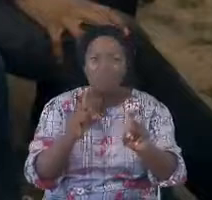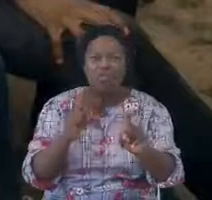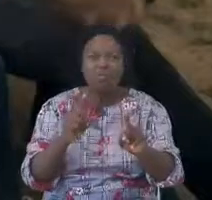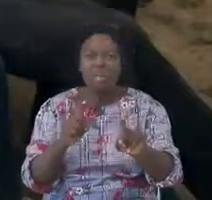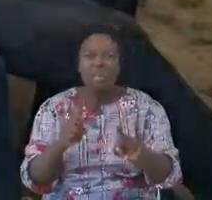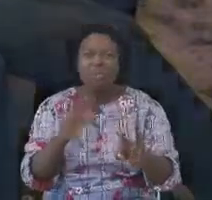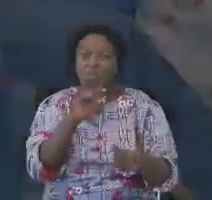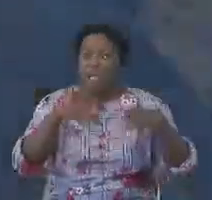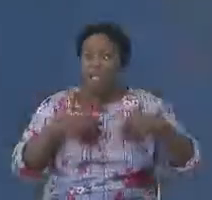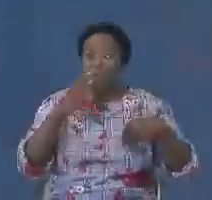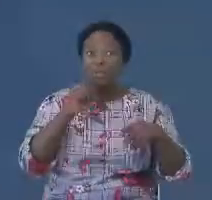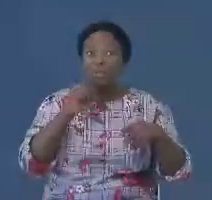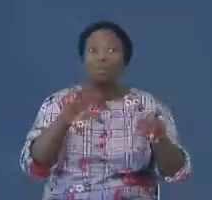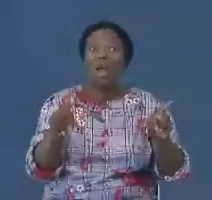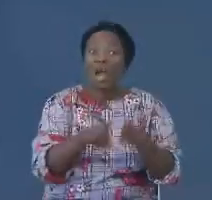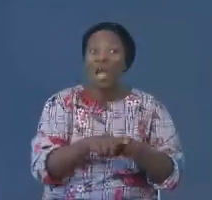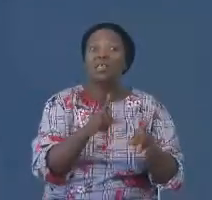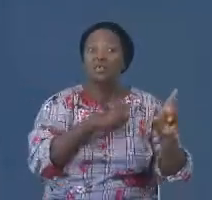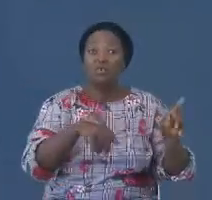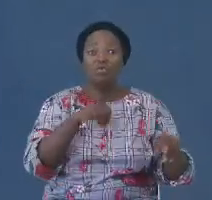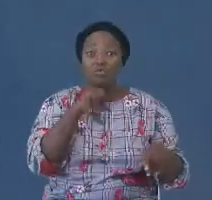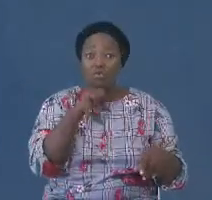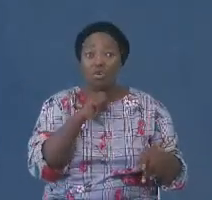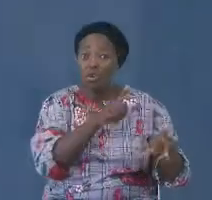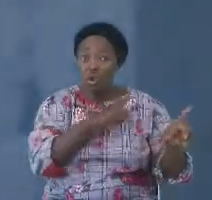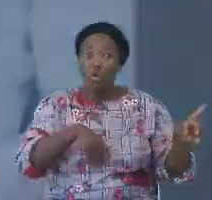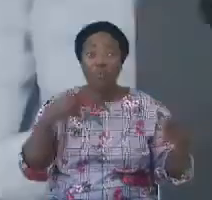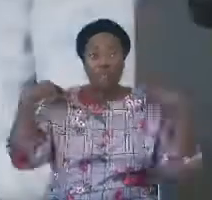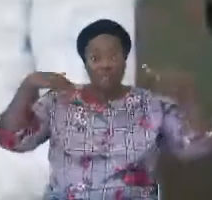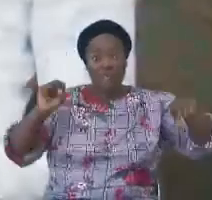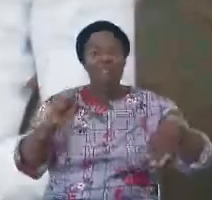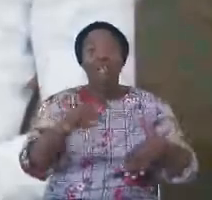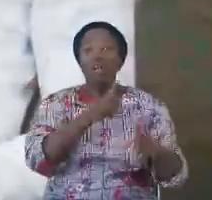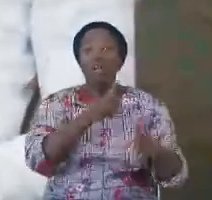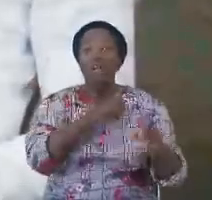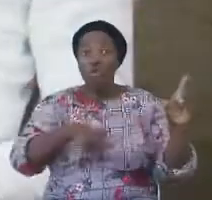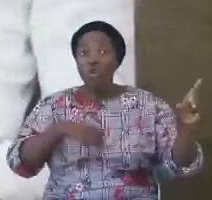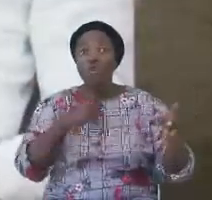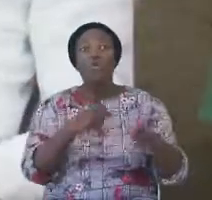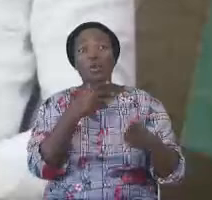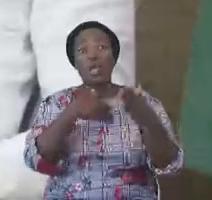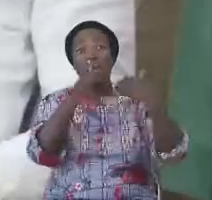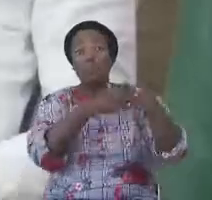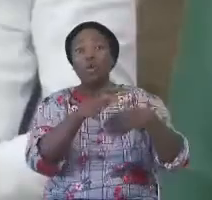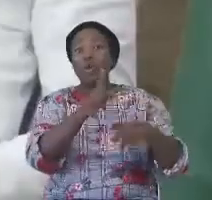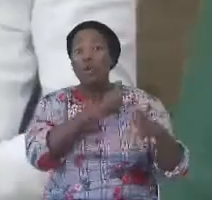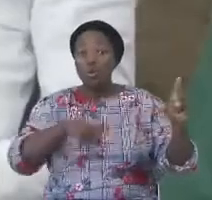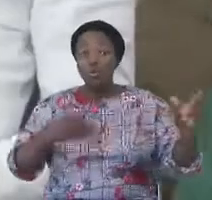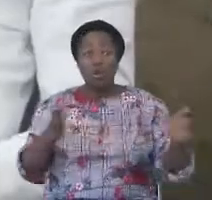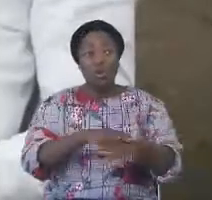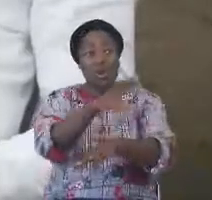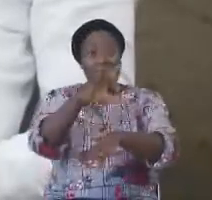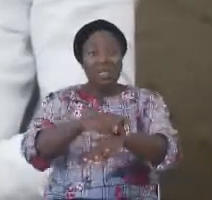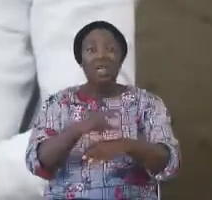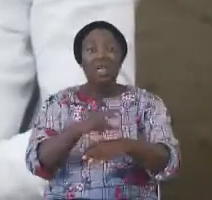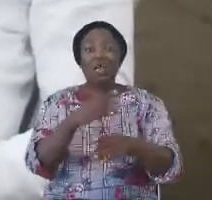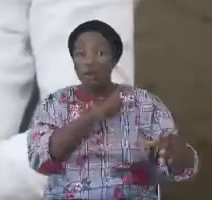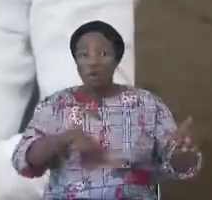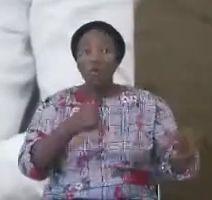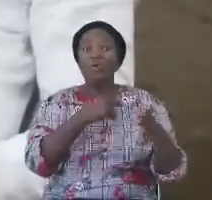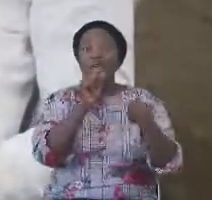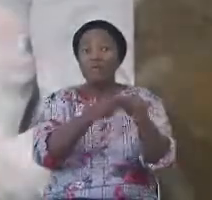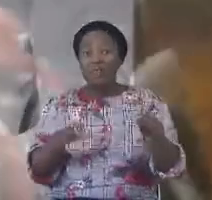that accepts christ as lord christ as lord lord of angels lord of heaven lord of